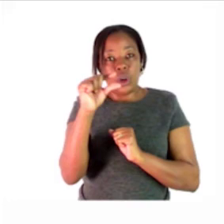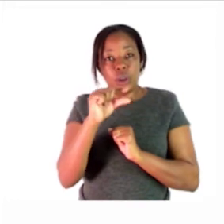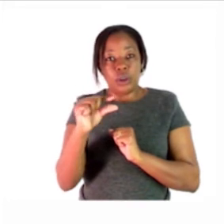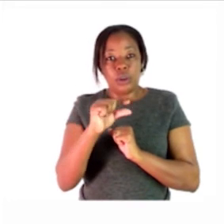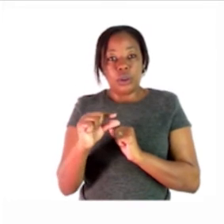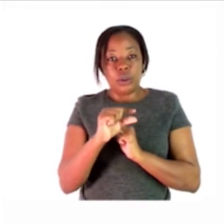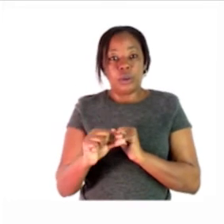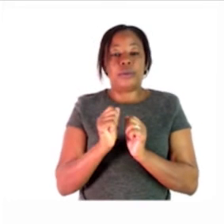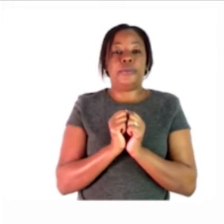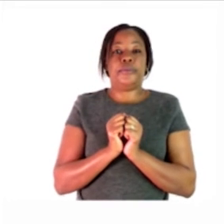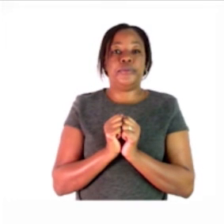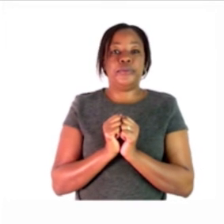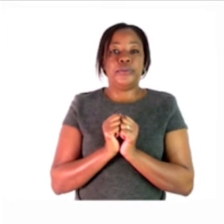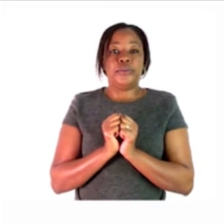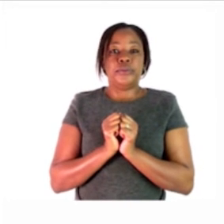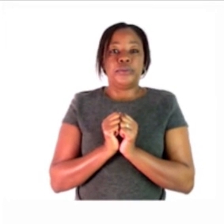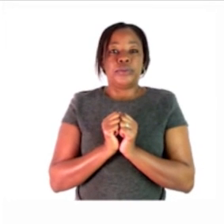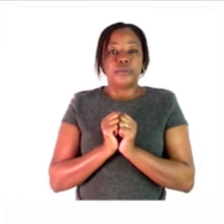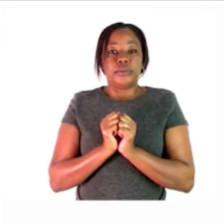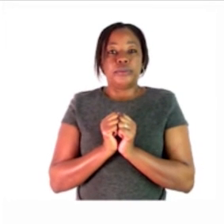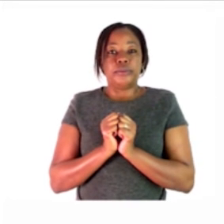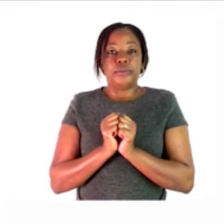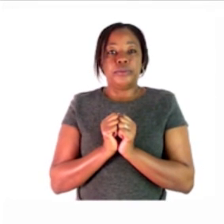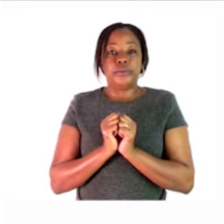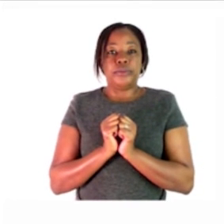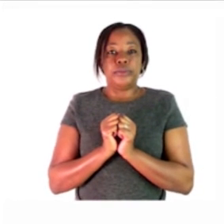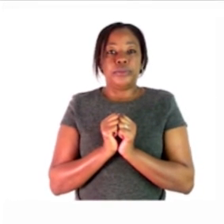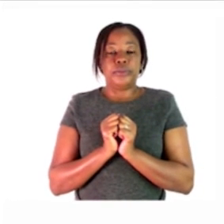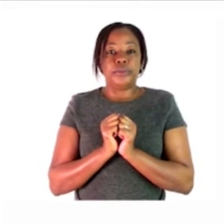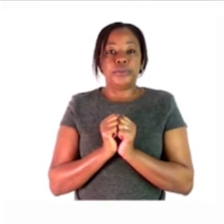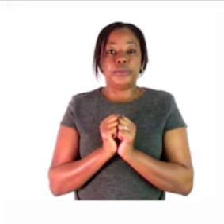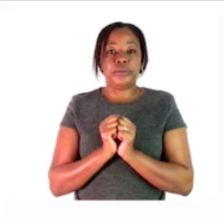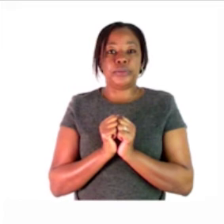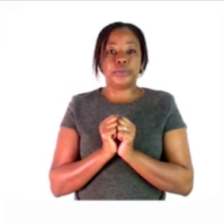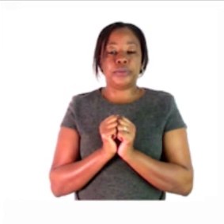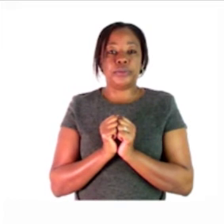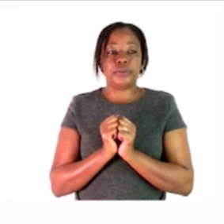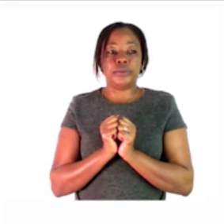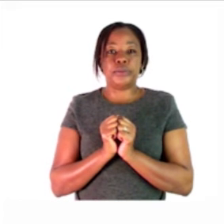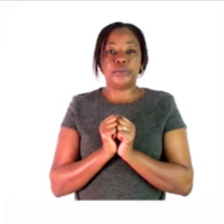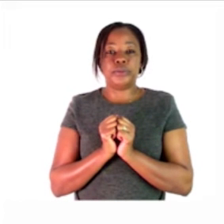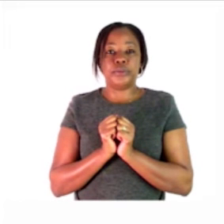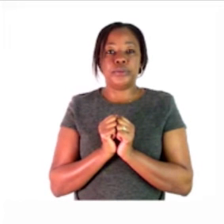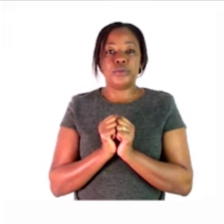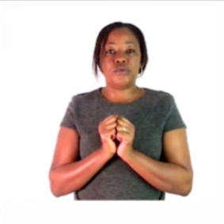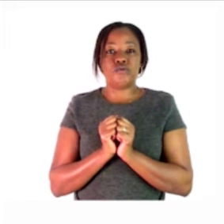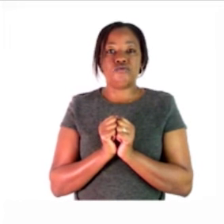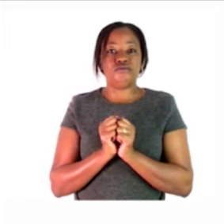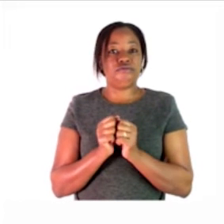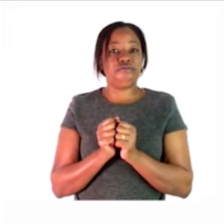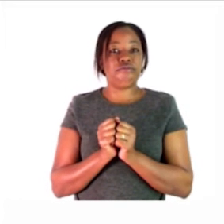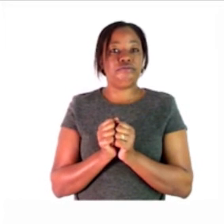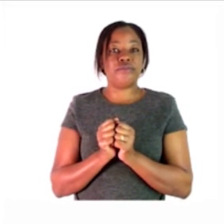that corresponds with that letter, with that code. Then you find the word. I think this one